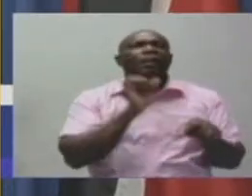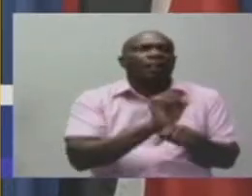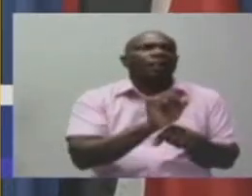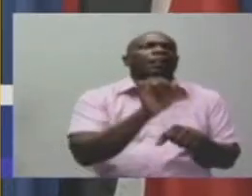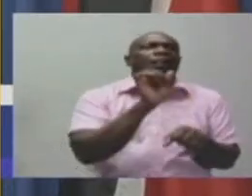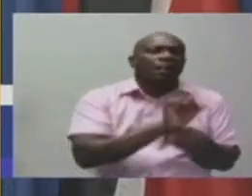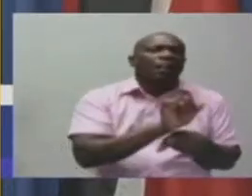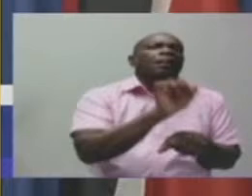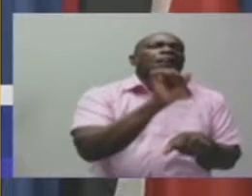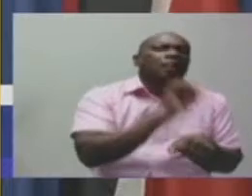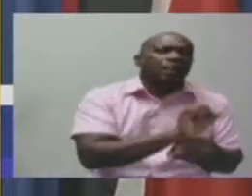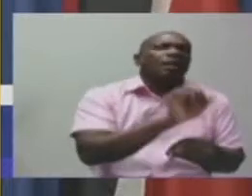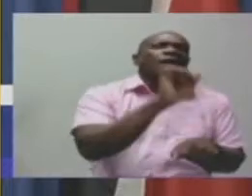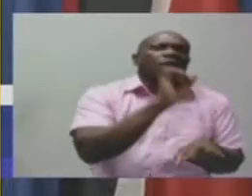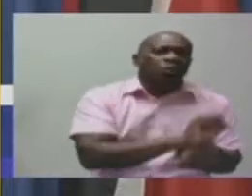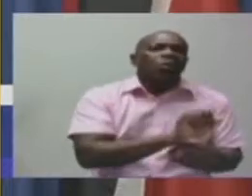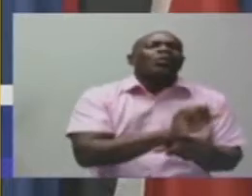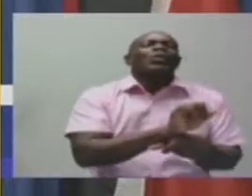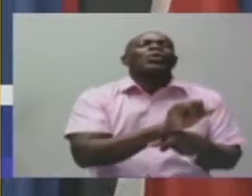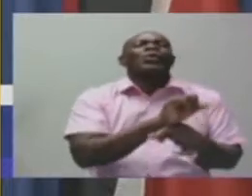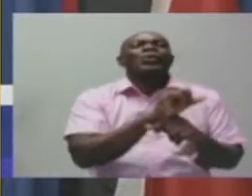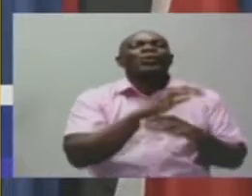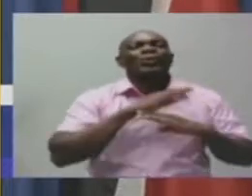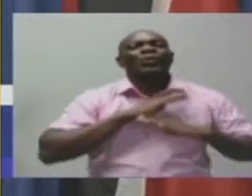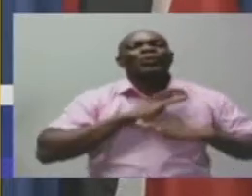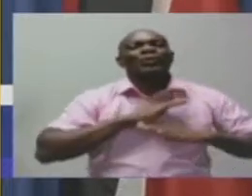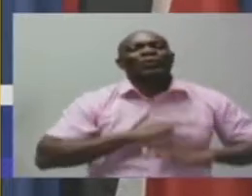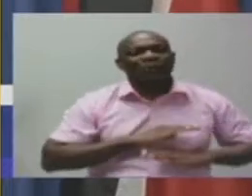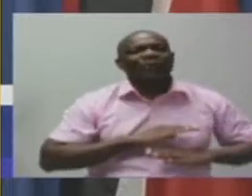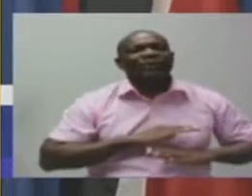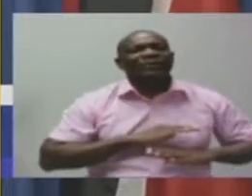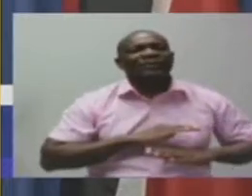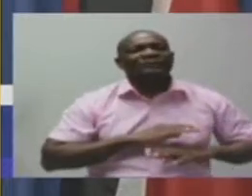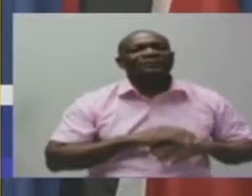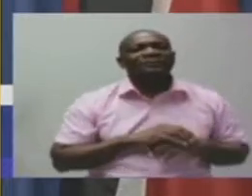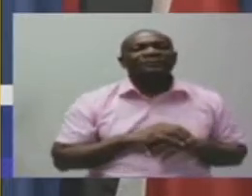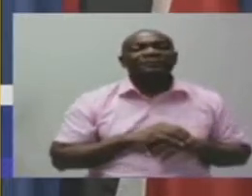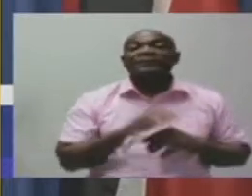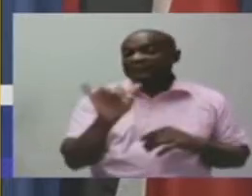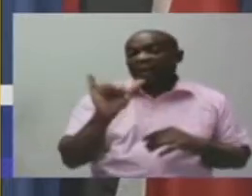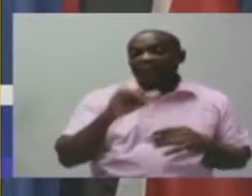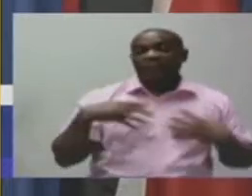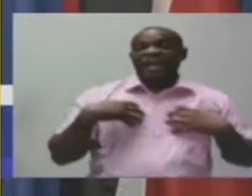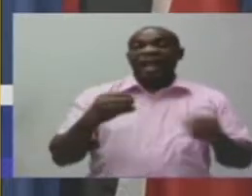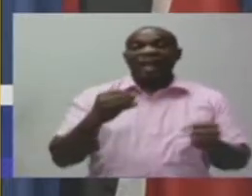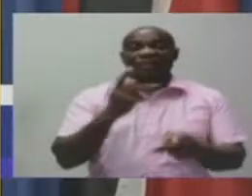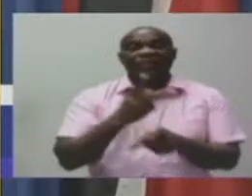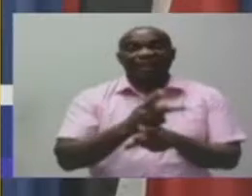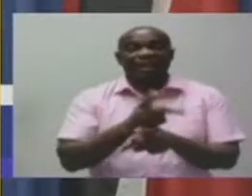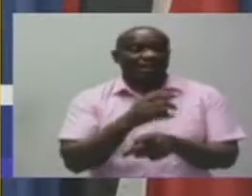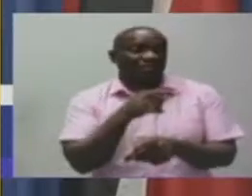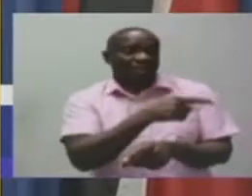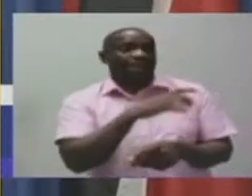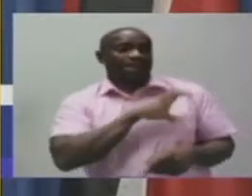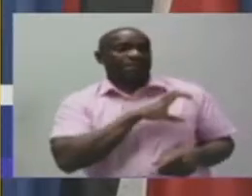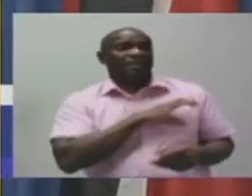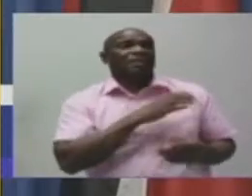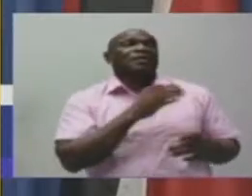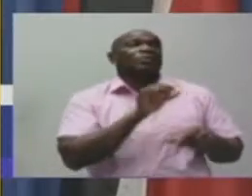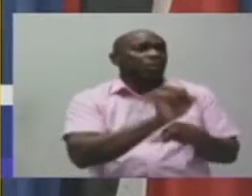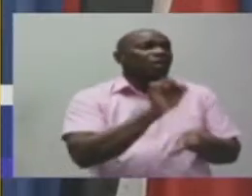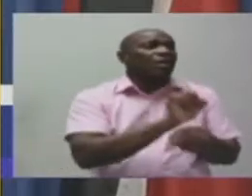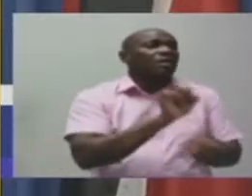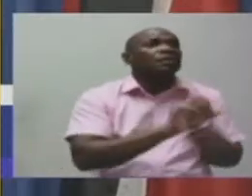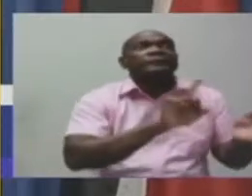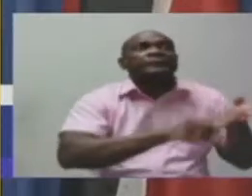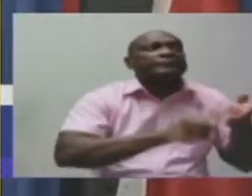service, have been under tremendous pressure, backed up by the Defense Force. But now that the state of emergency is to be lifted